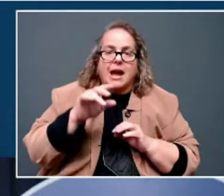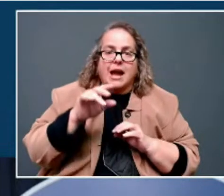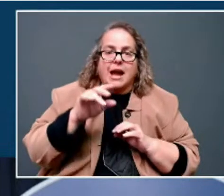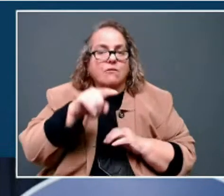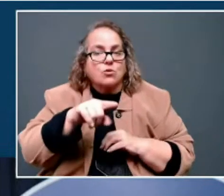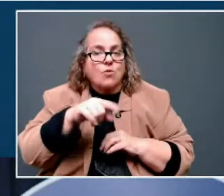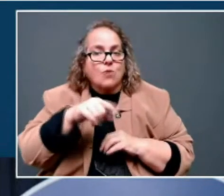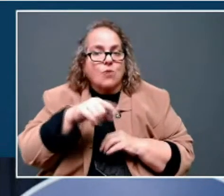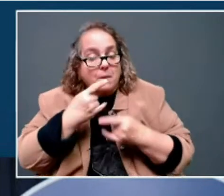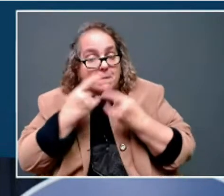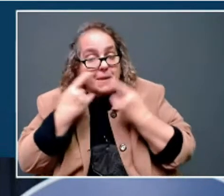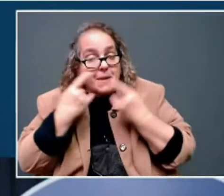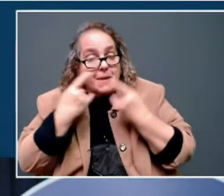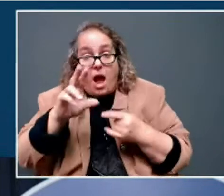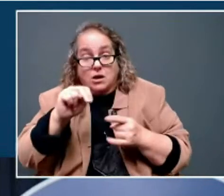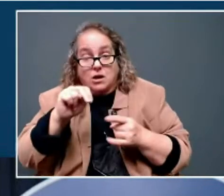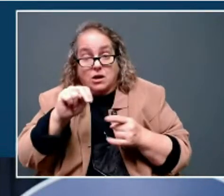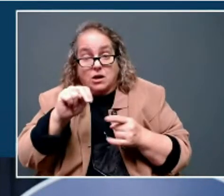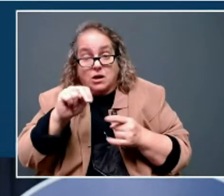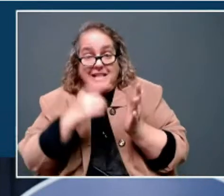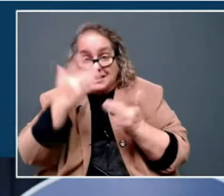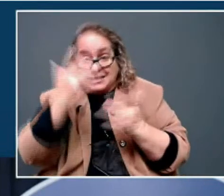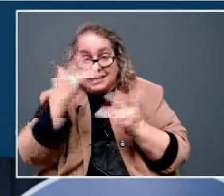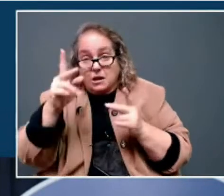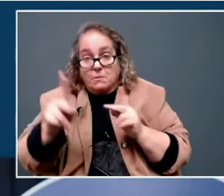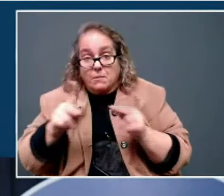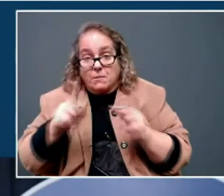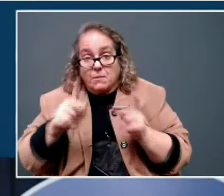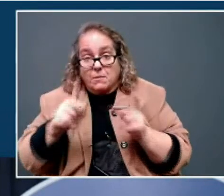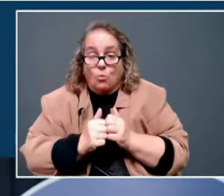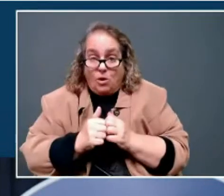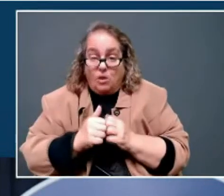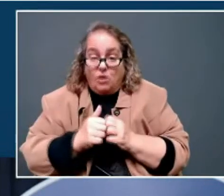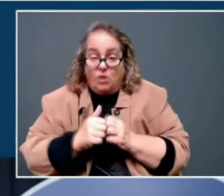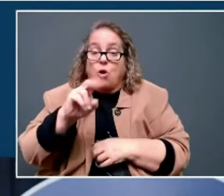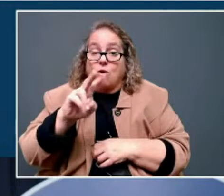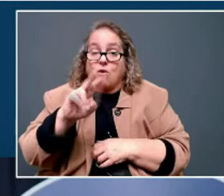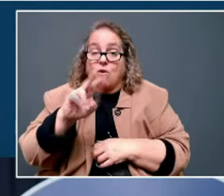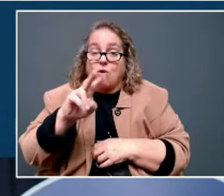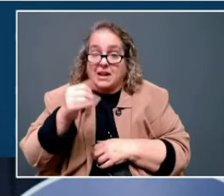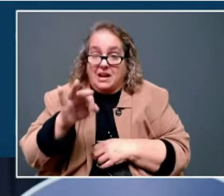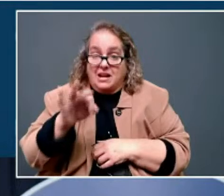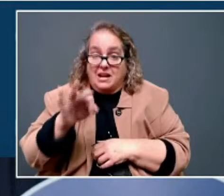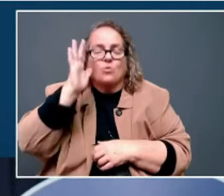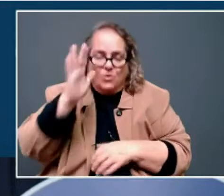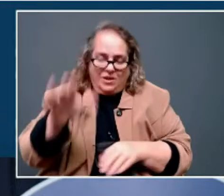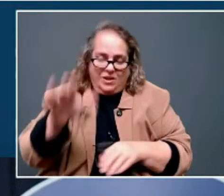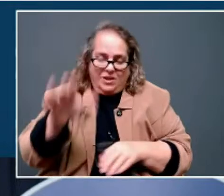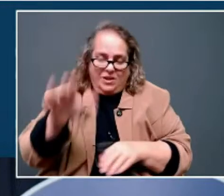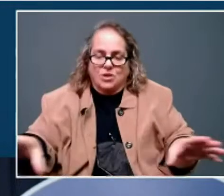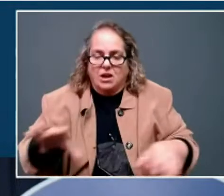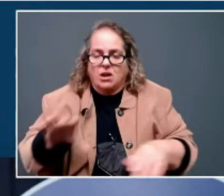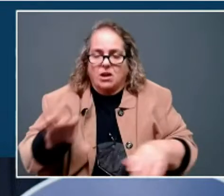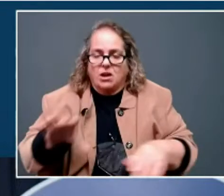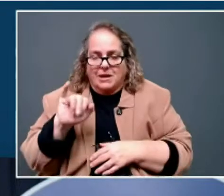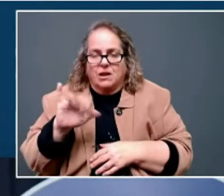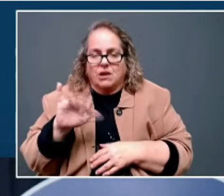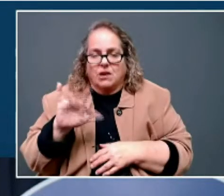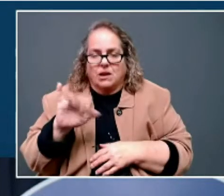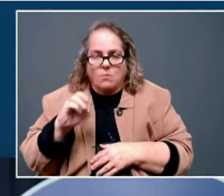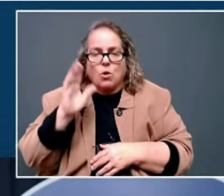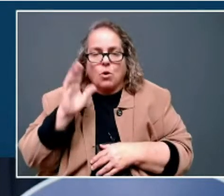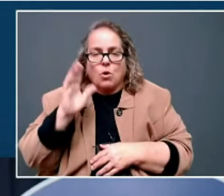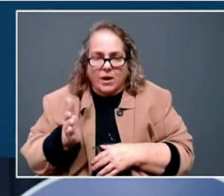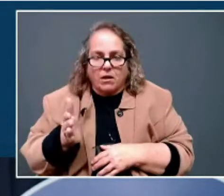sick persons with COVID-19 are almost certain to spread Omicron. And also because unmasked persons are more likely to